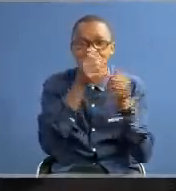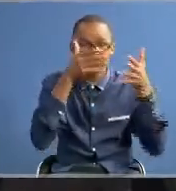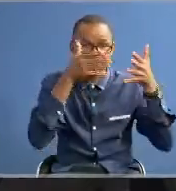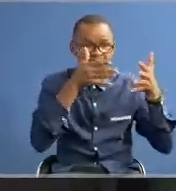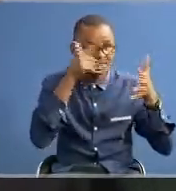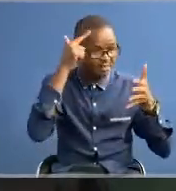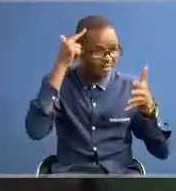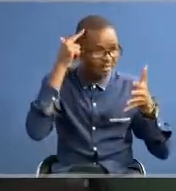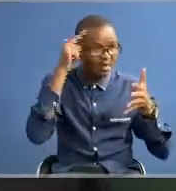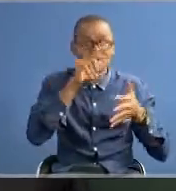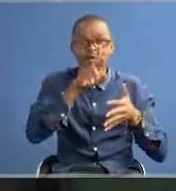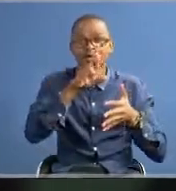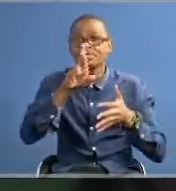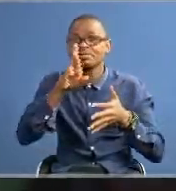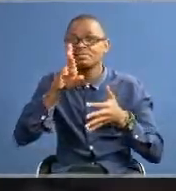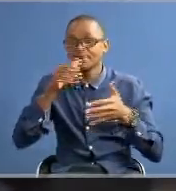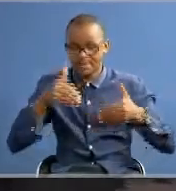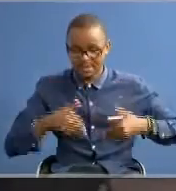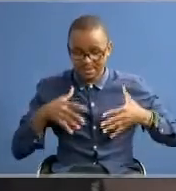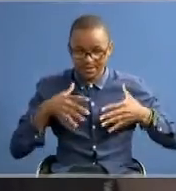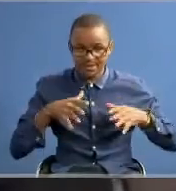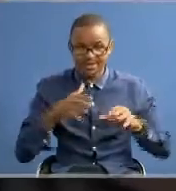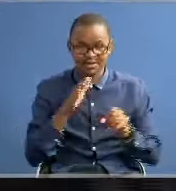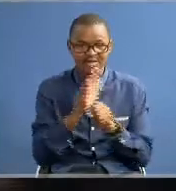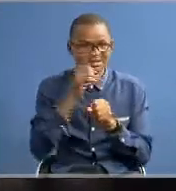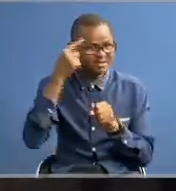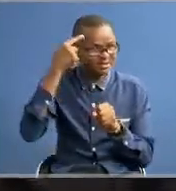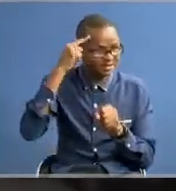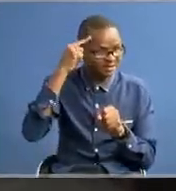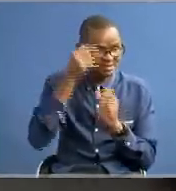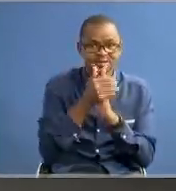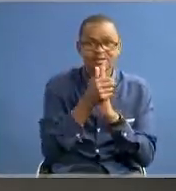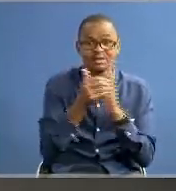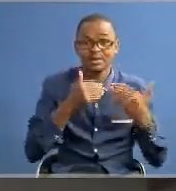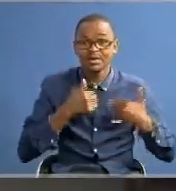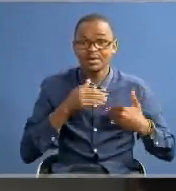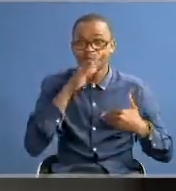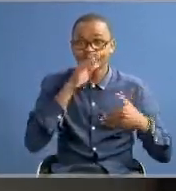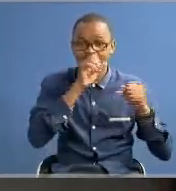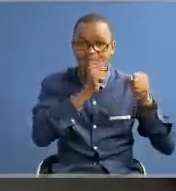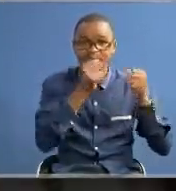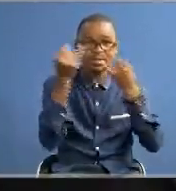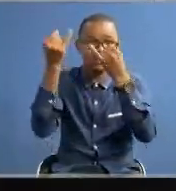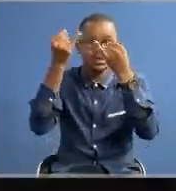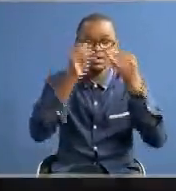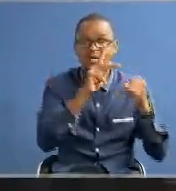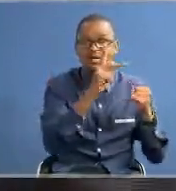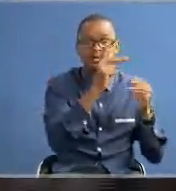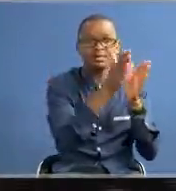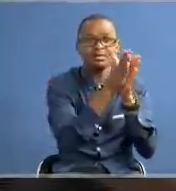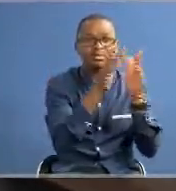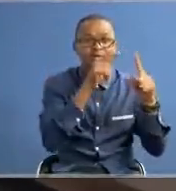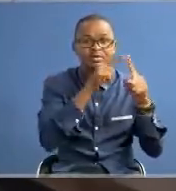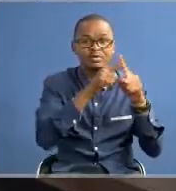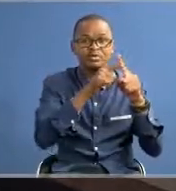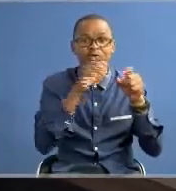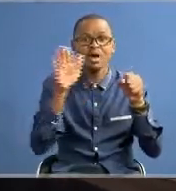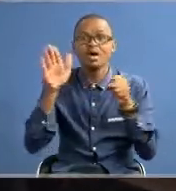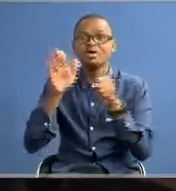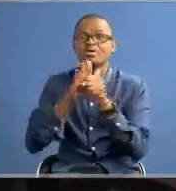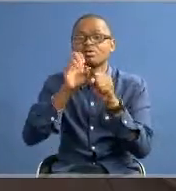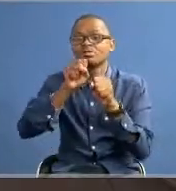at Black Rhino VR, young people with creative minds and computing skill set have been able to introduce the Kenyan public to a whole new